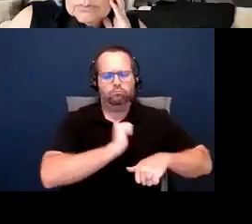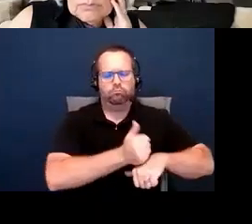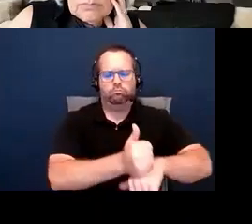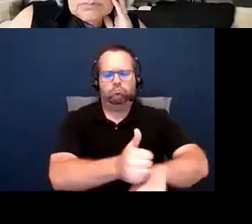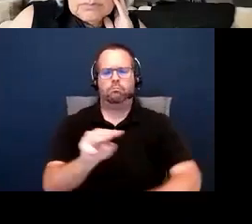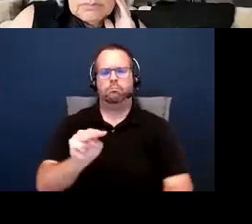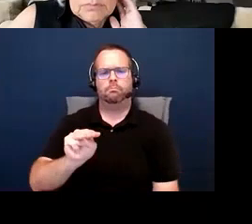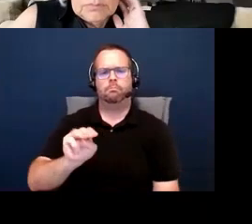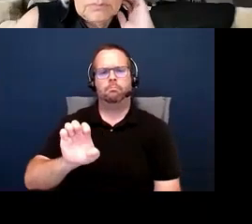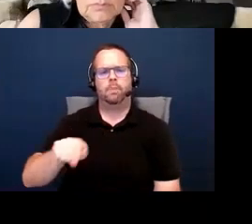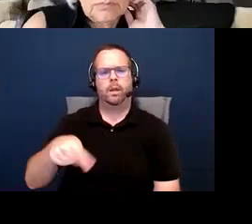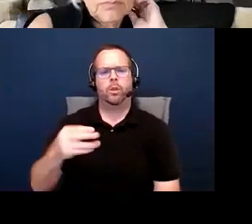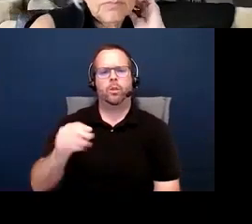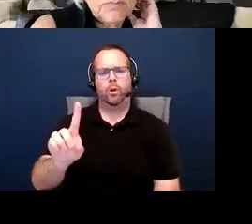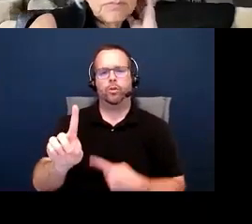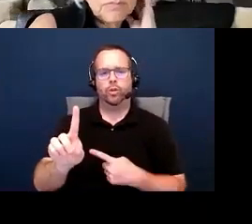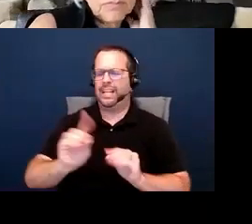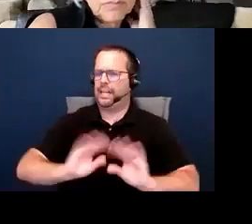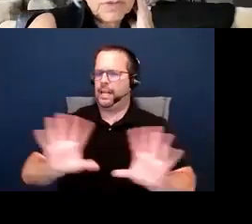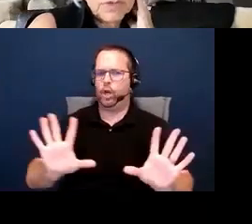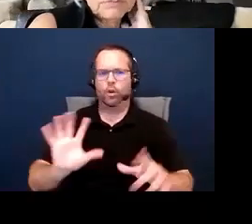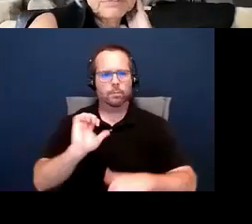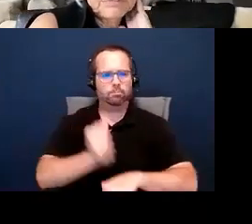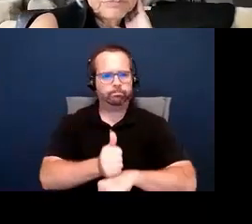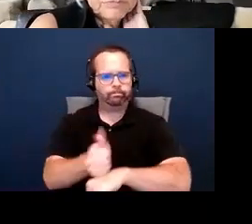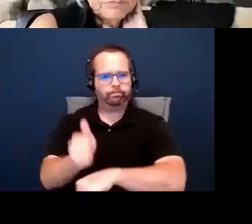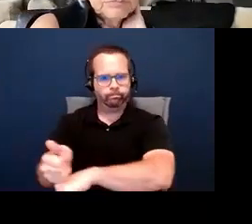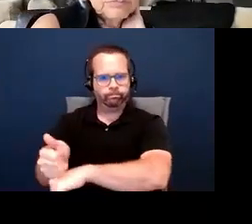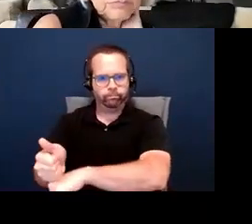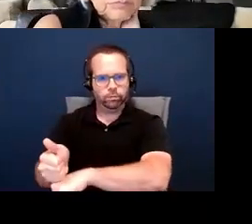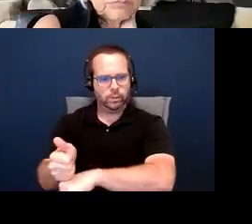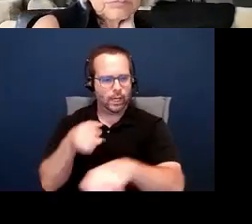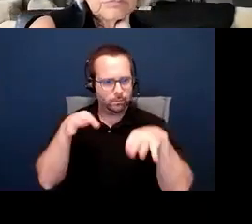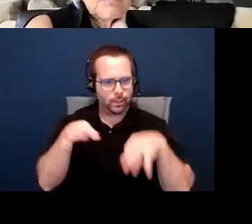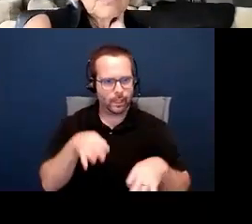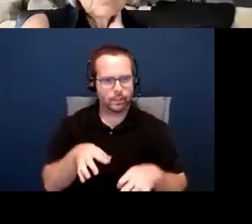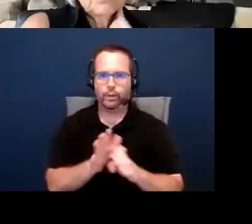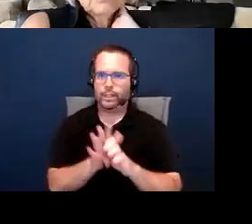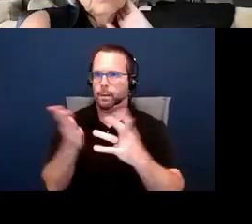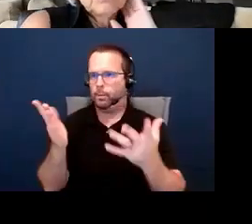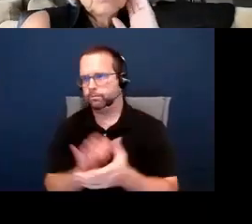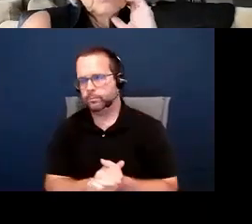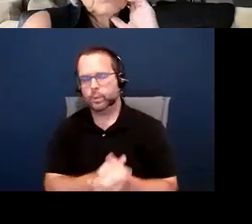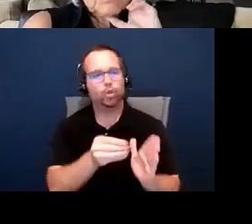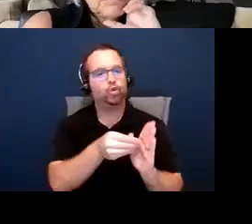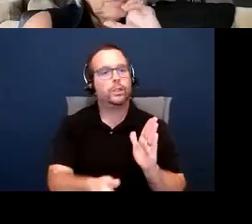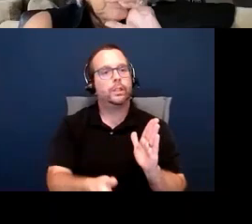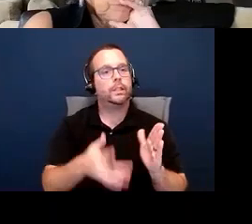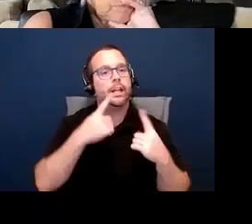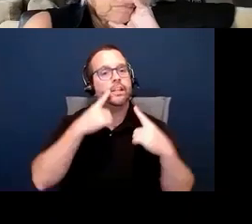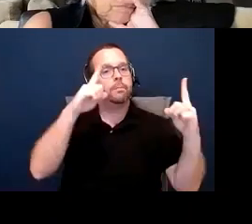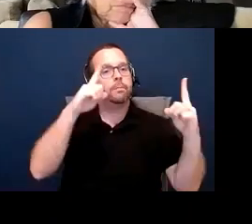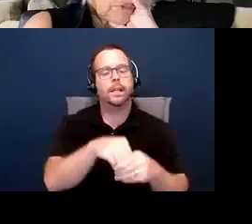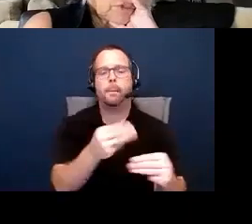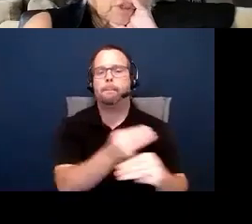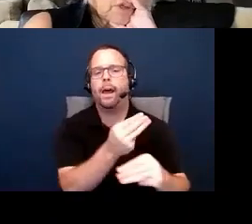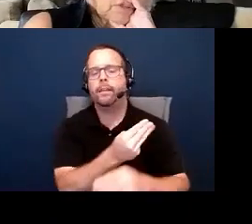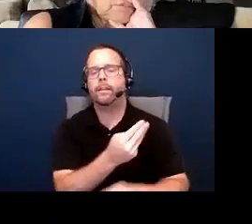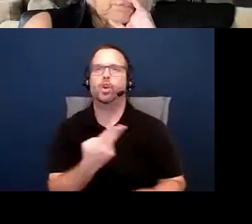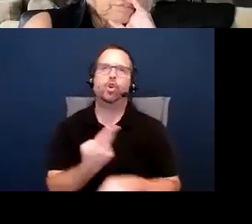clearly defined. So if you are talking about student achievement in mathematics using a data set,